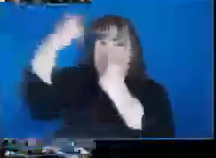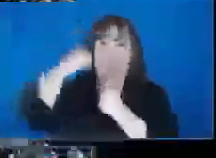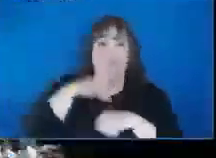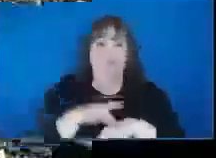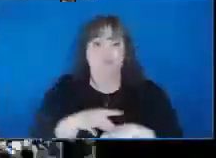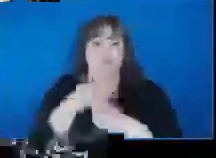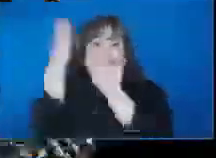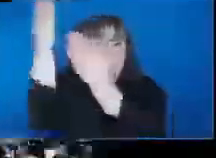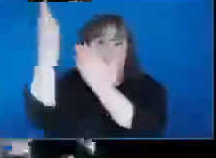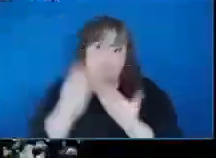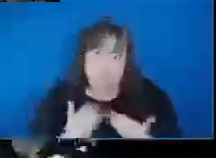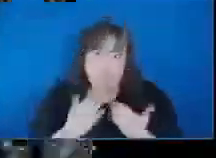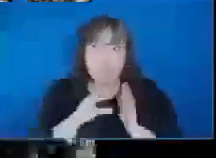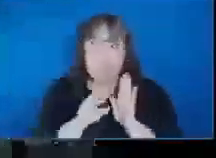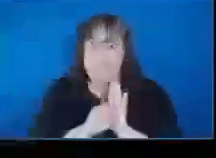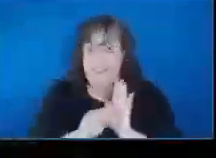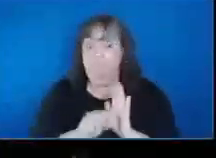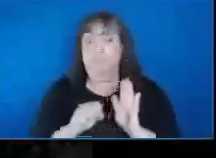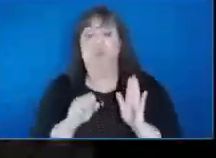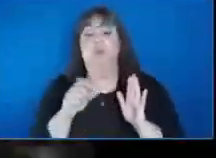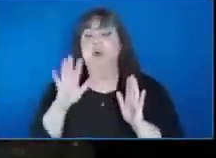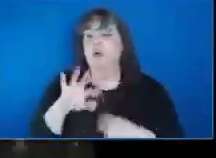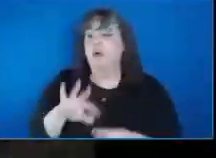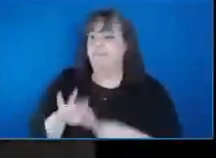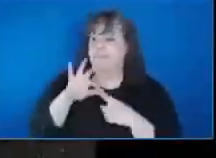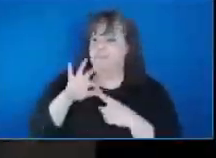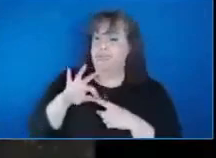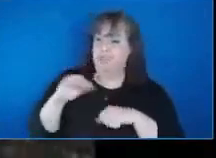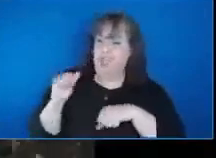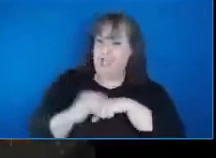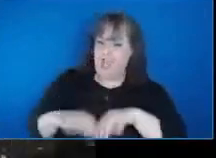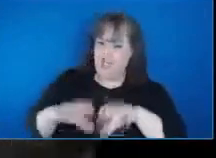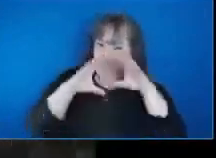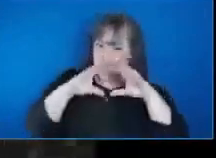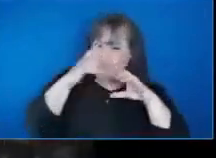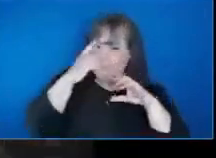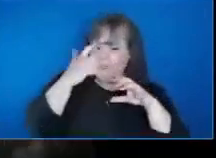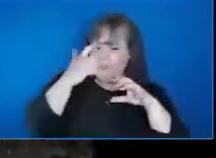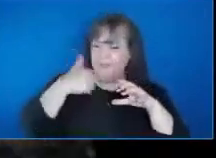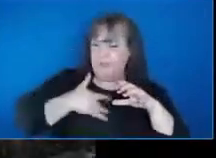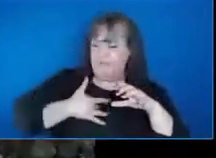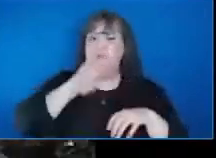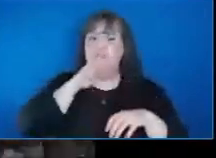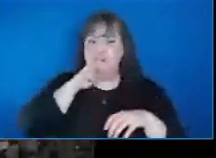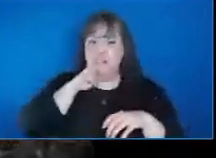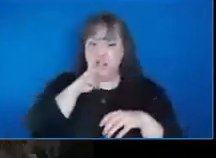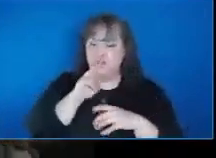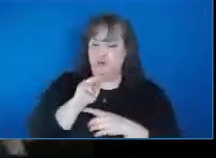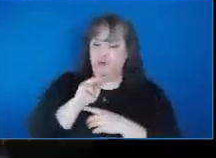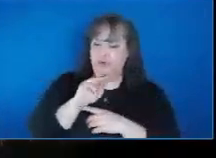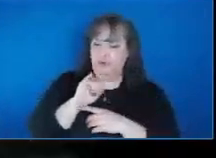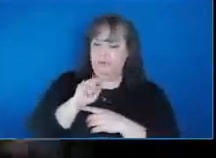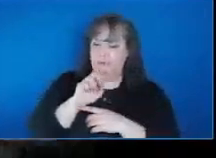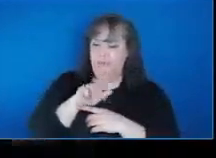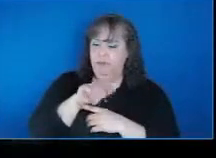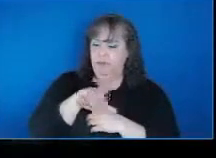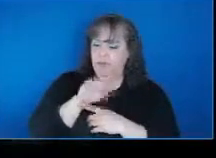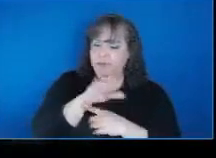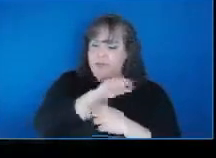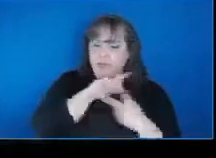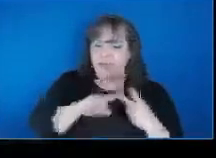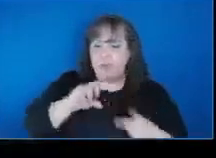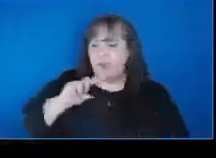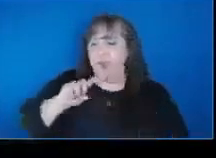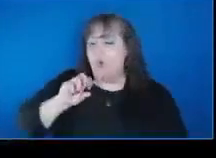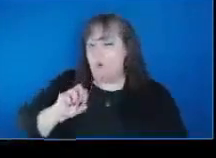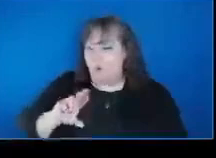special asteroid because we do think not only did it have water-bearing minerals on it, but also organic molecules. So not just delivering